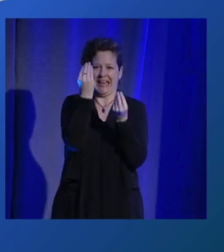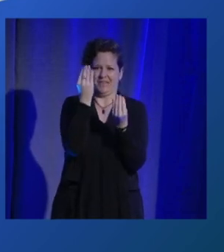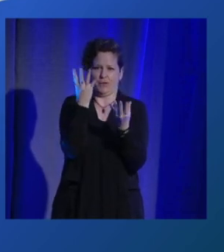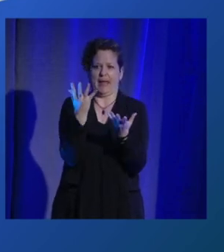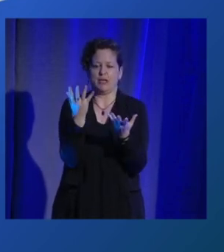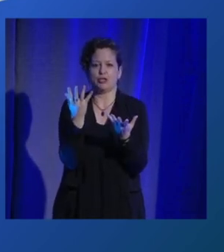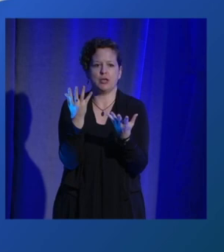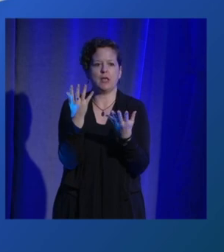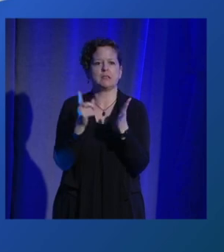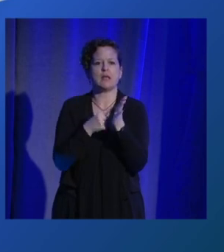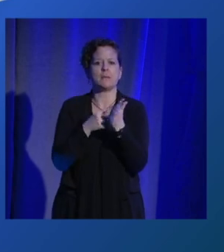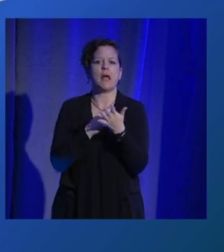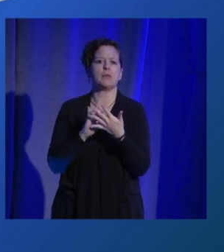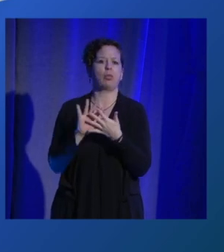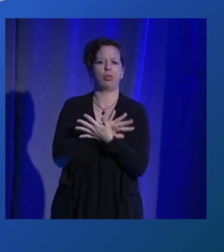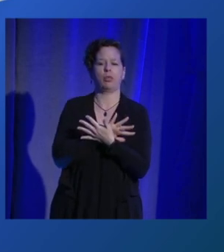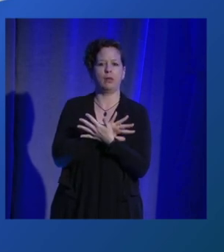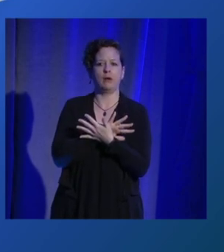it's